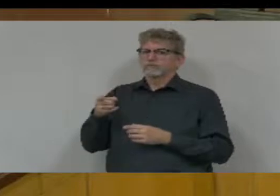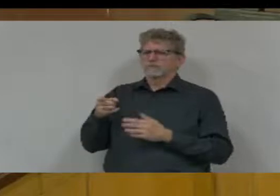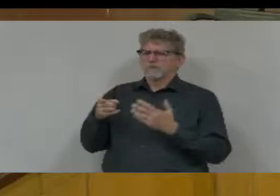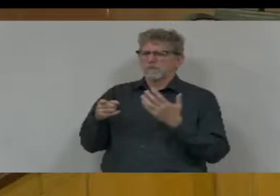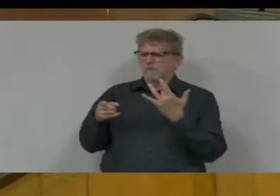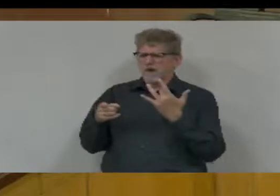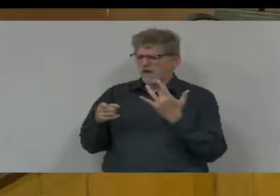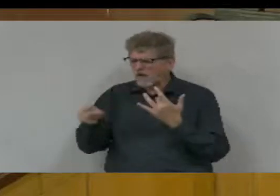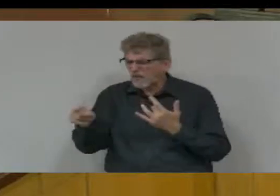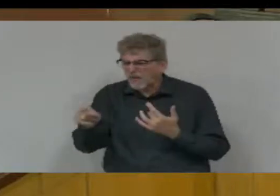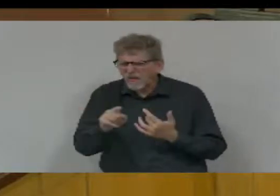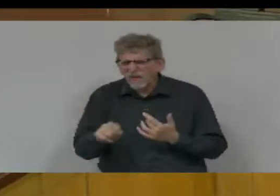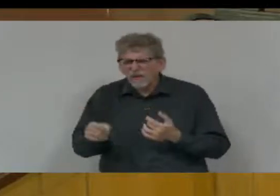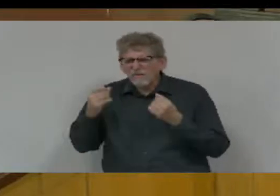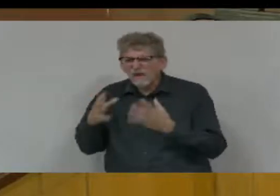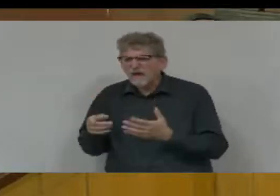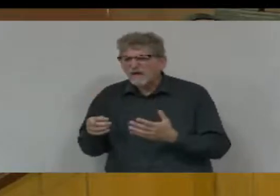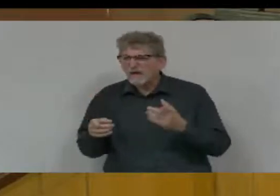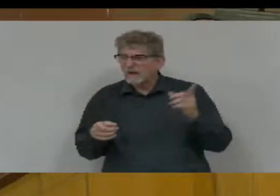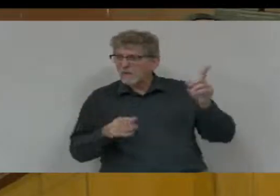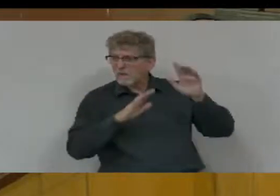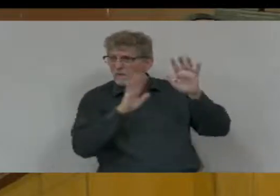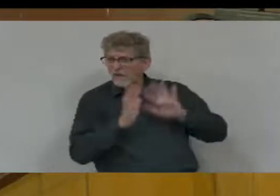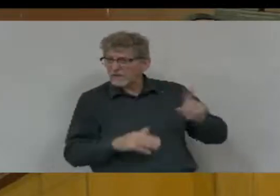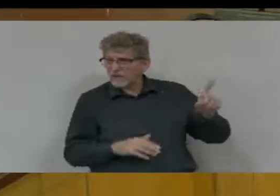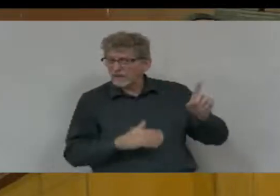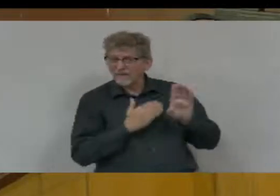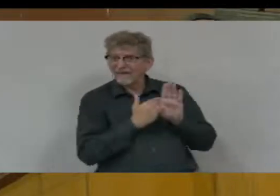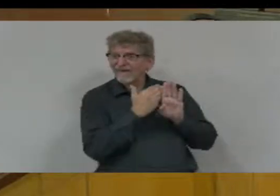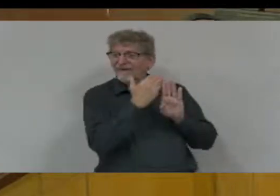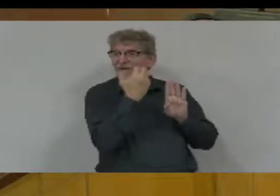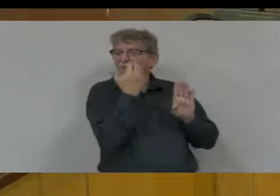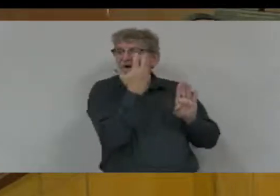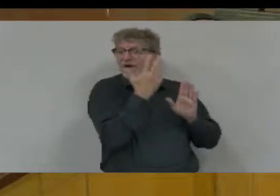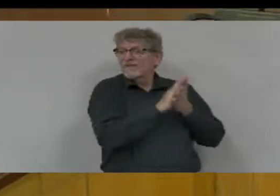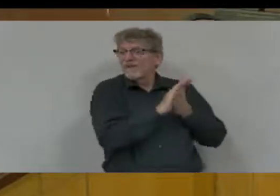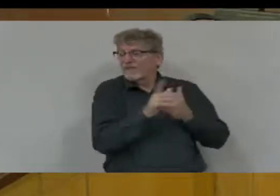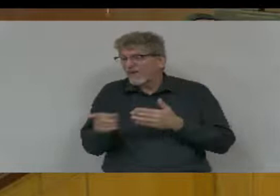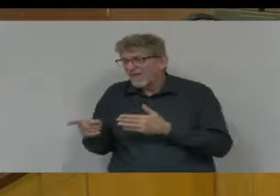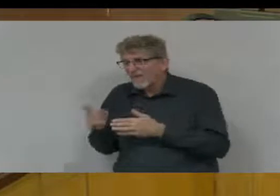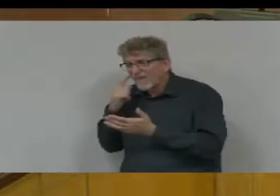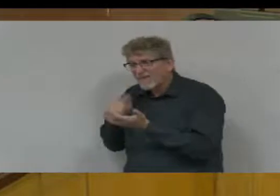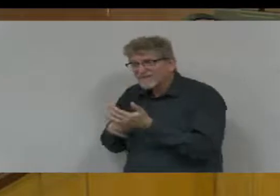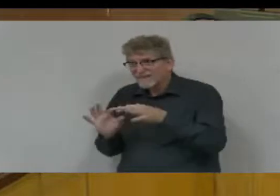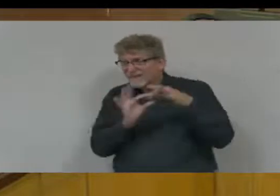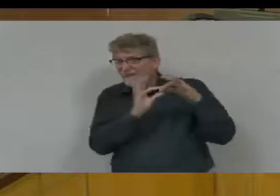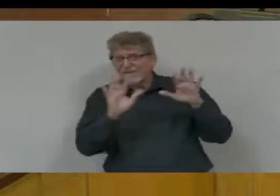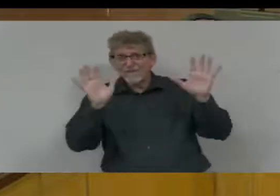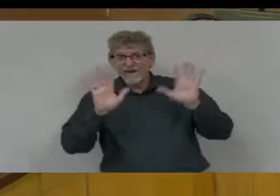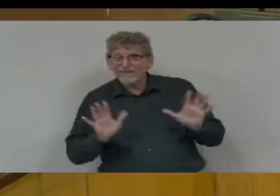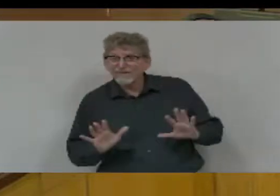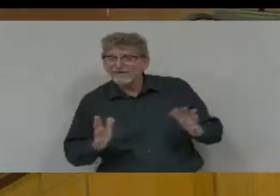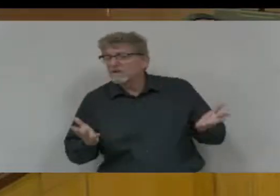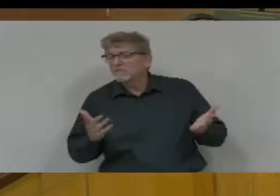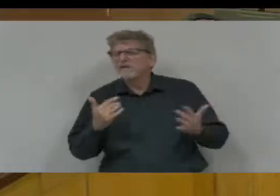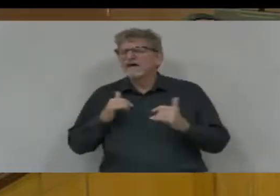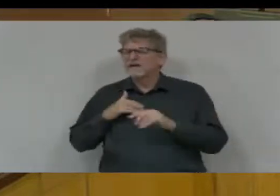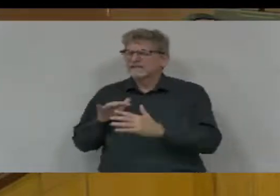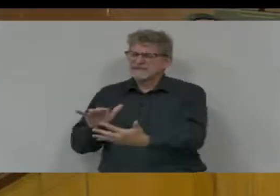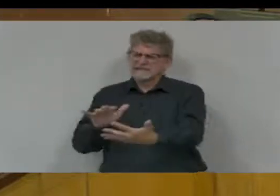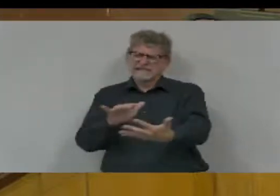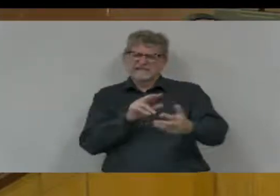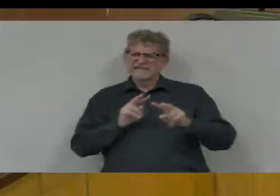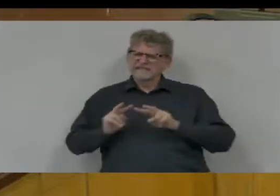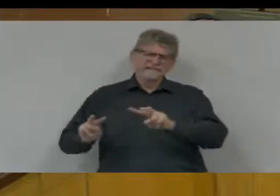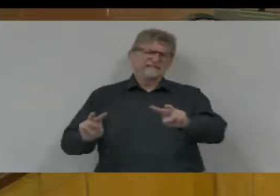some more trauma? I mean, so all those variations happen in our county and in our city, and they kind of have an impact on the